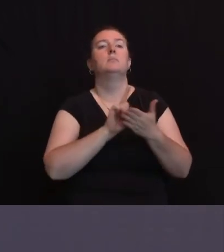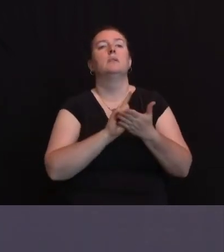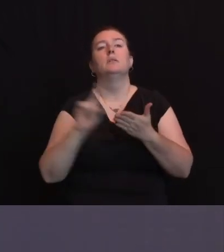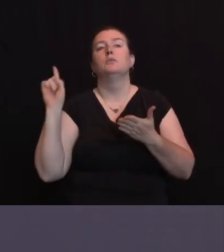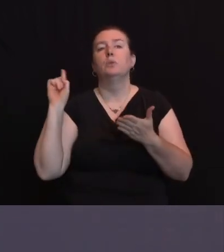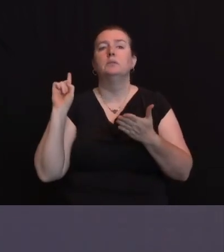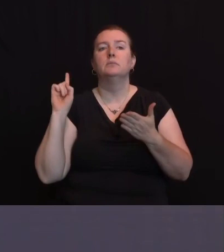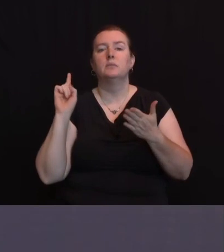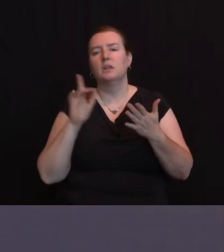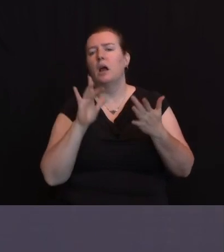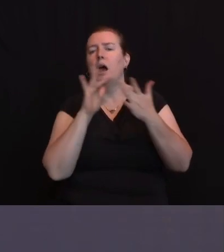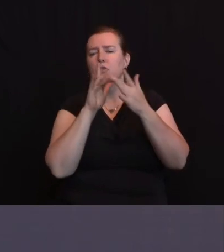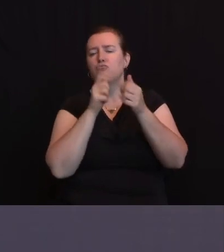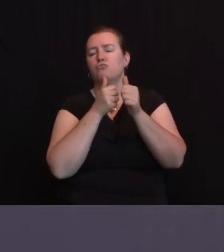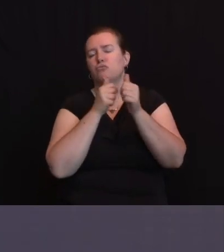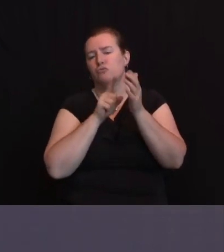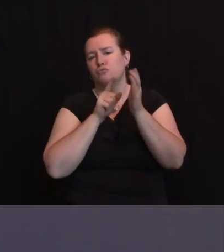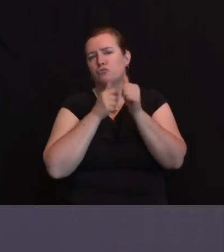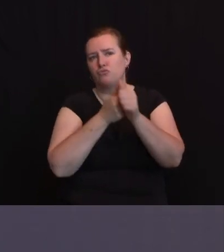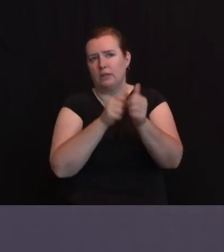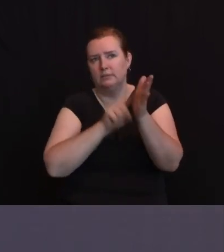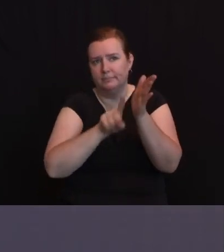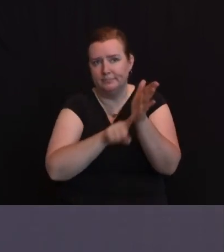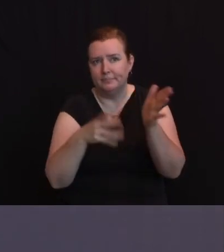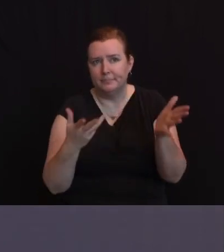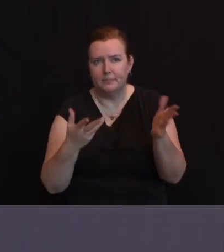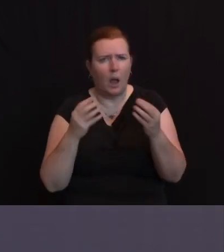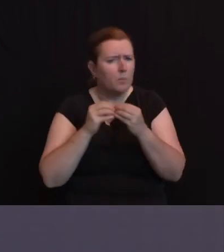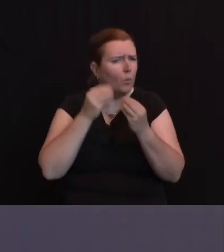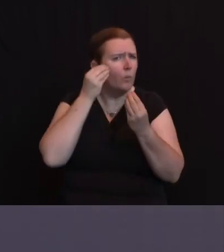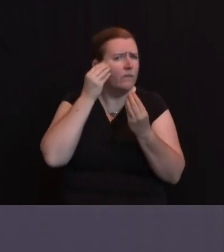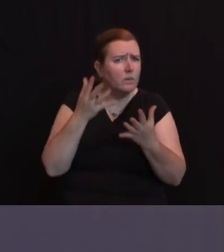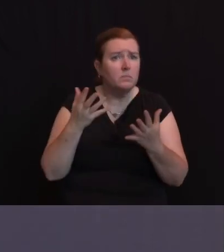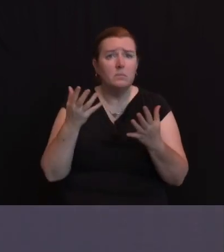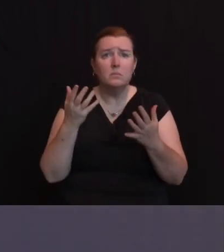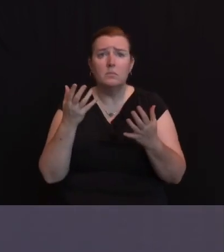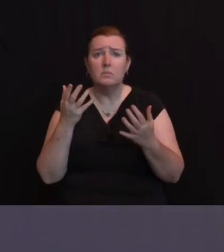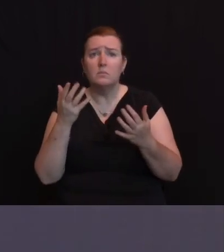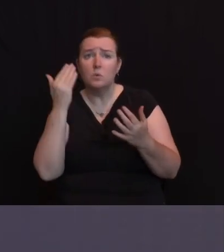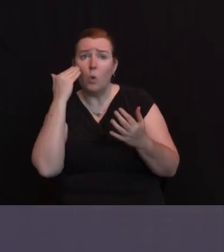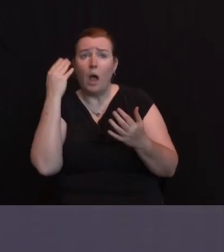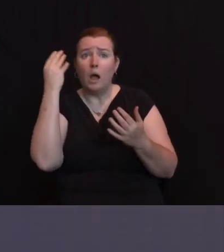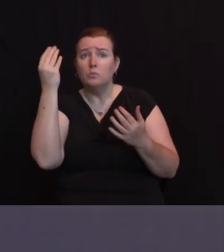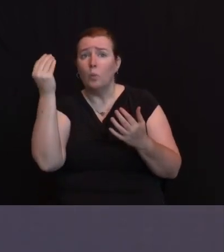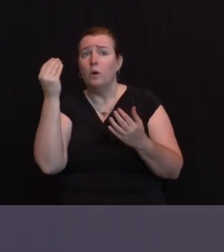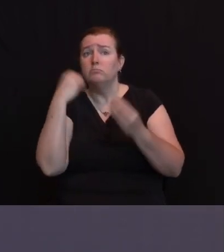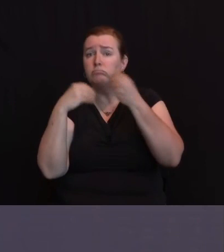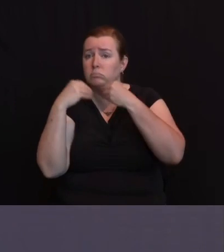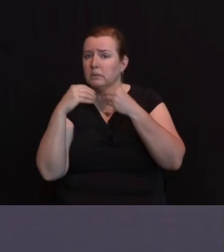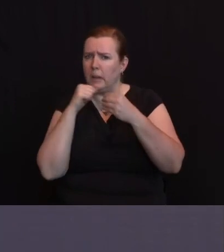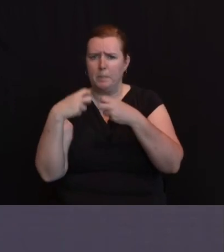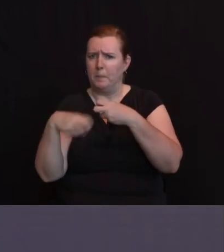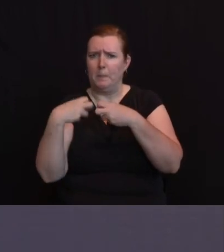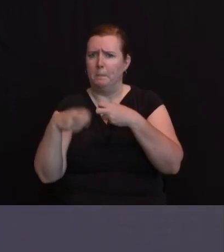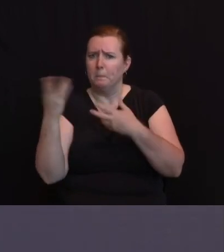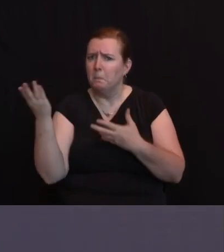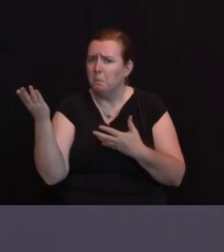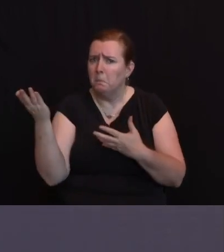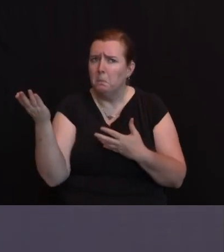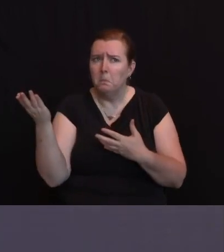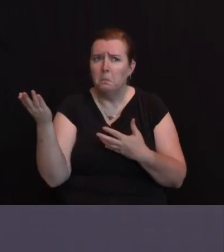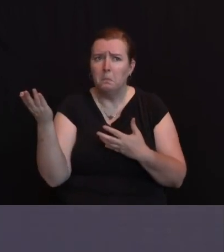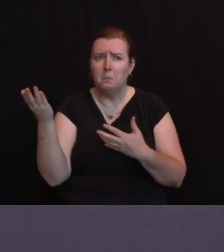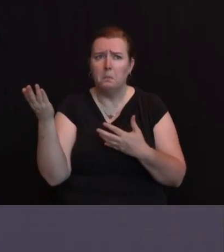are able to say things like outdoor dining is not a problem. Can you share more insights based on this information on how people are contracting COVID?